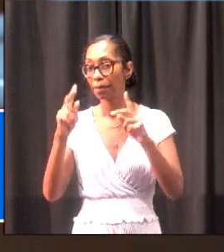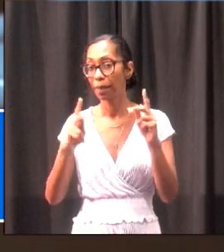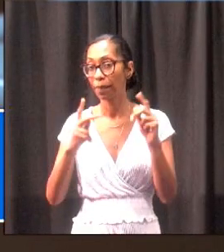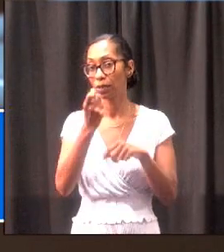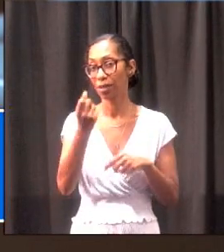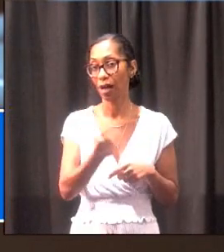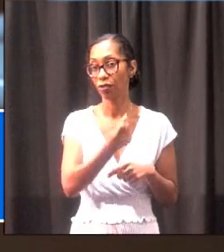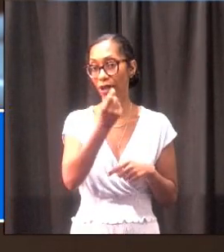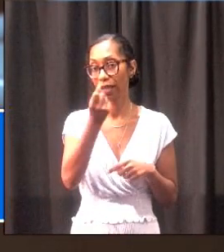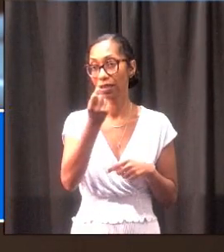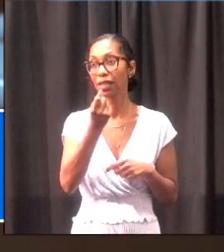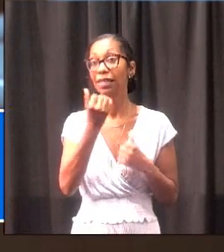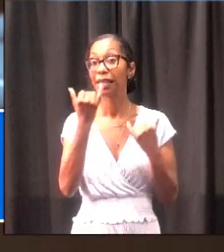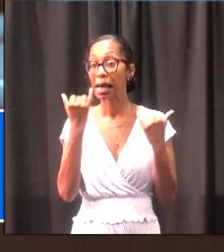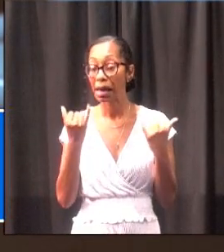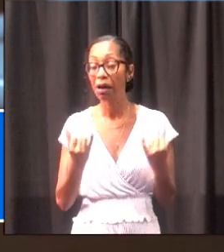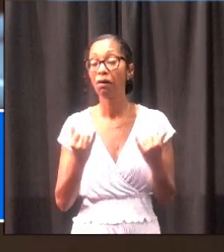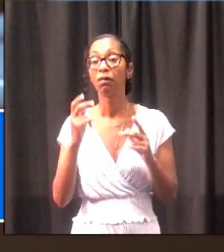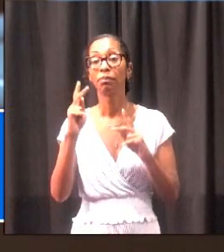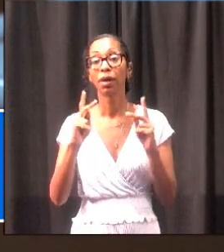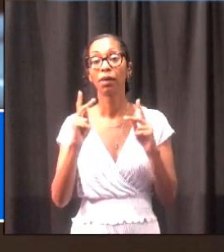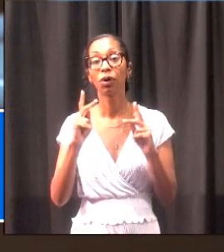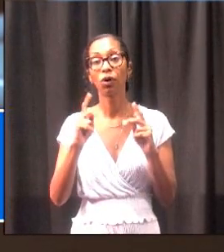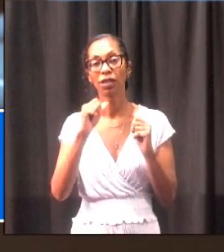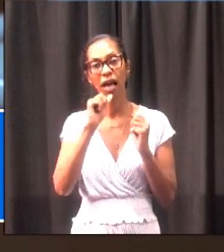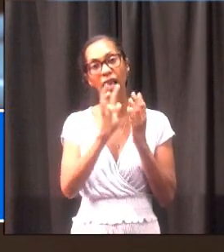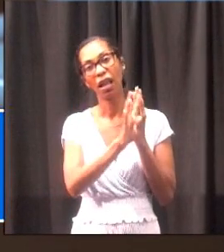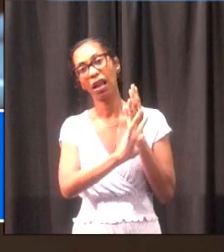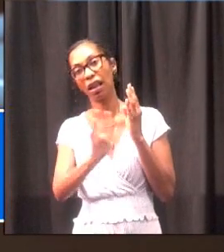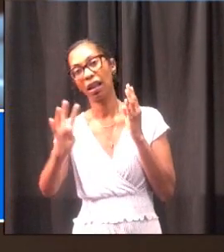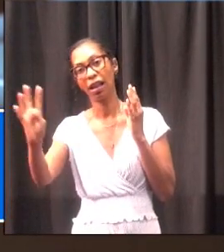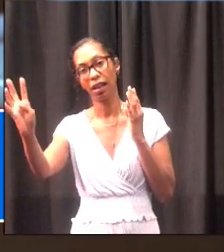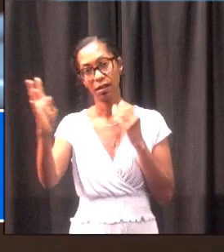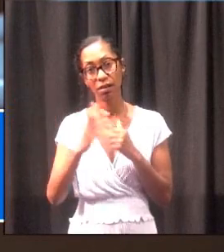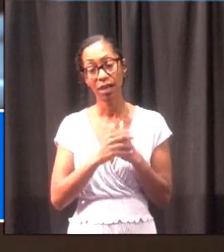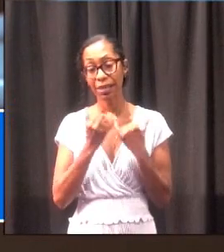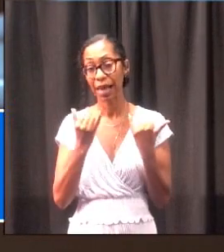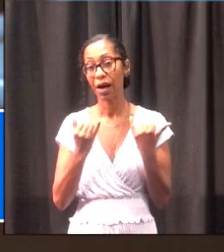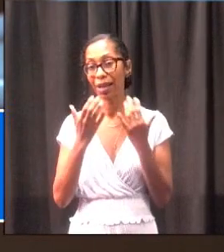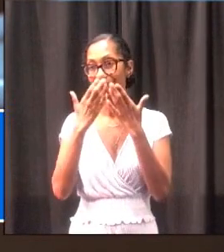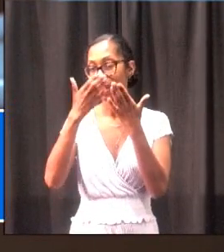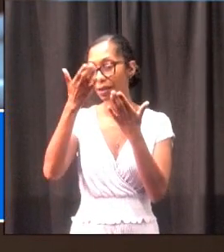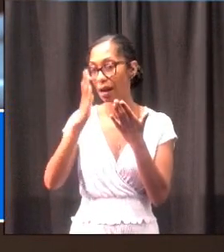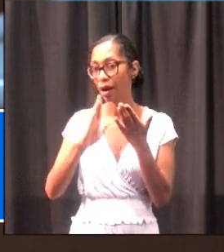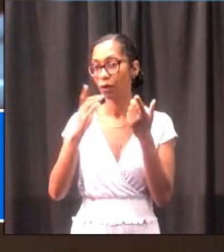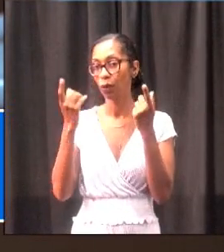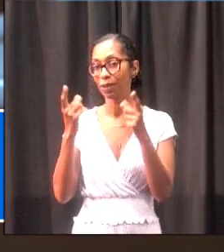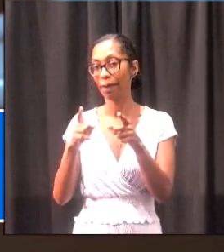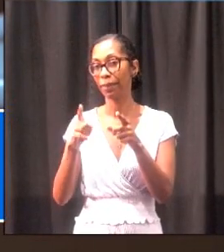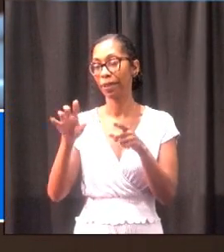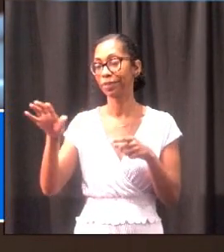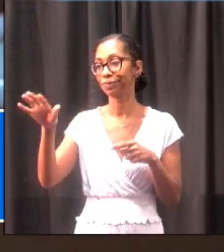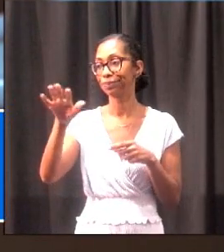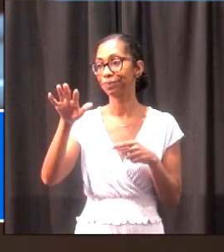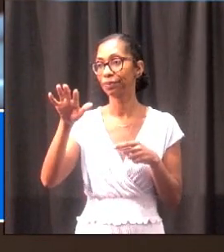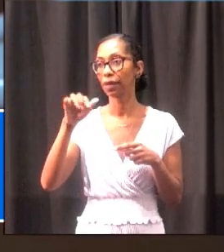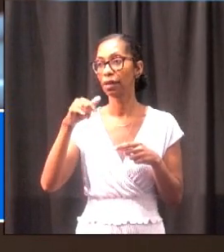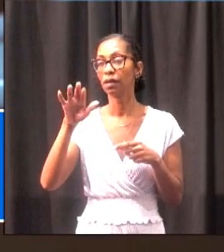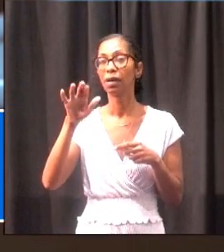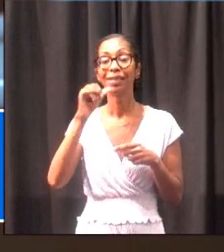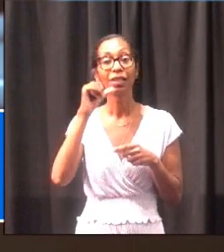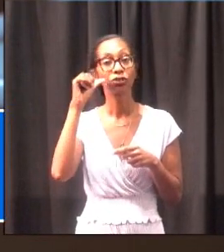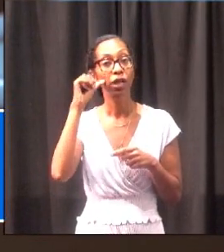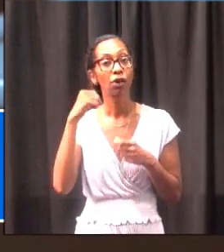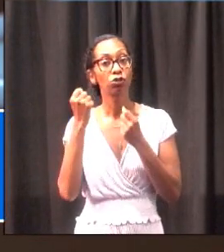lines going down a little bit. And I thank God for it, even as I get reports of what's going on. And yesterday I was